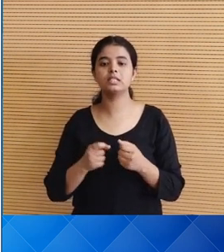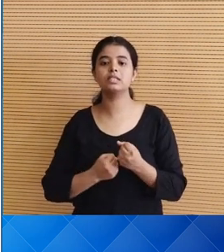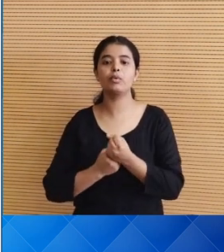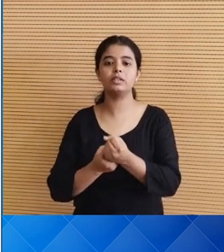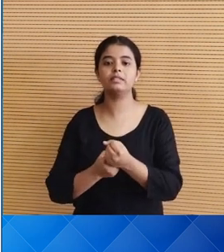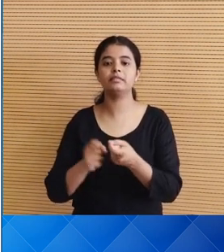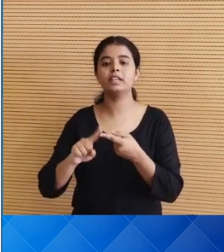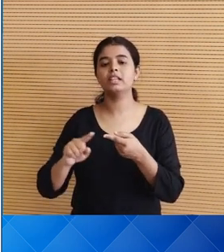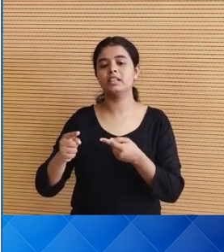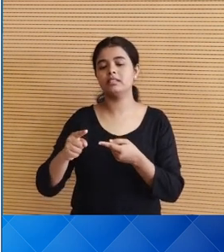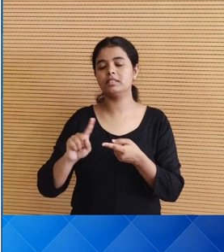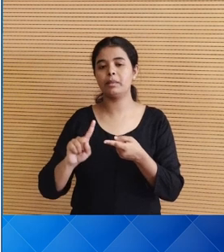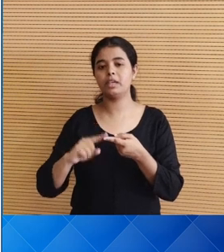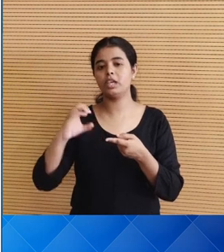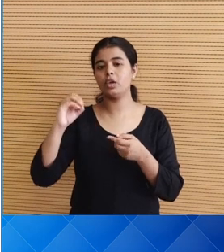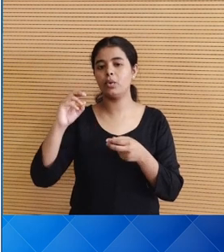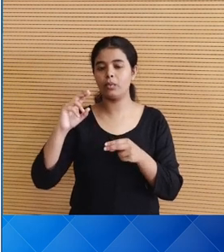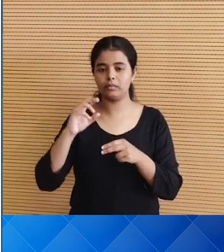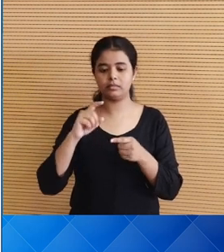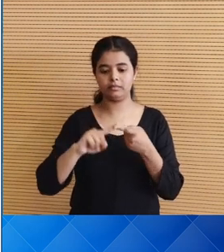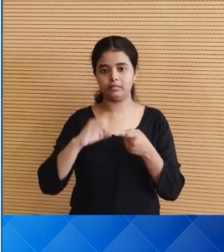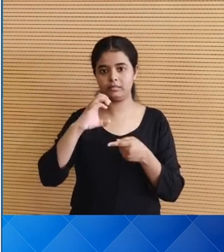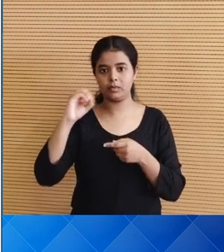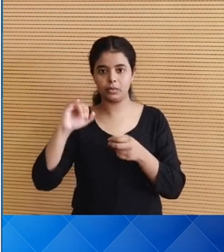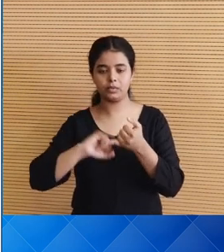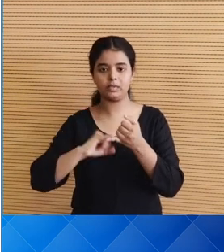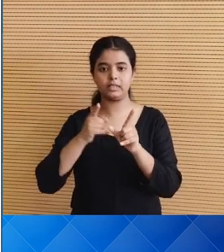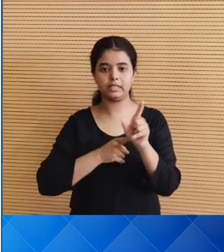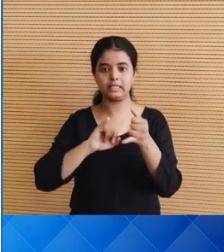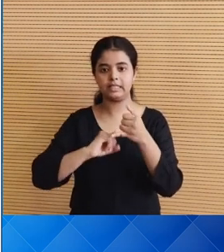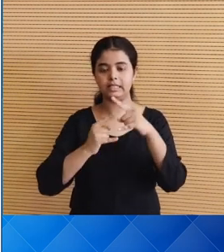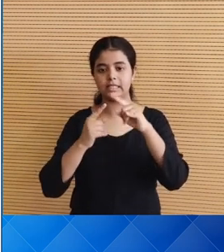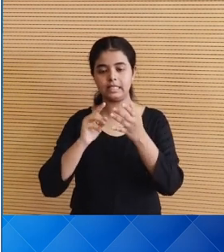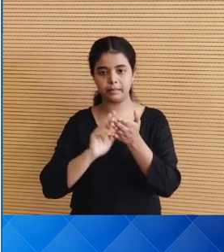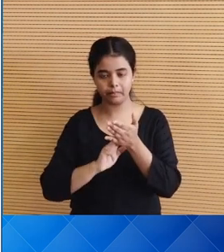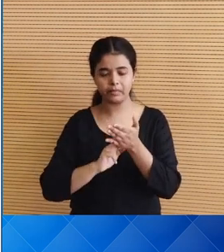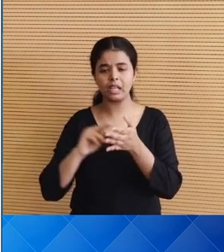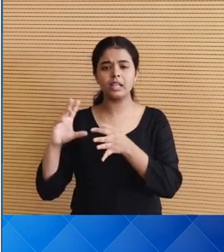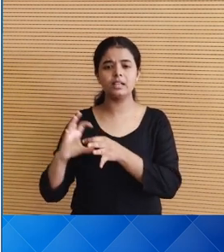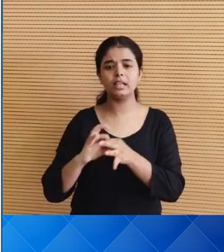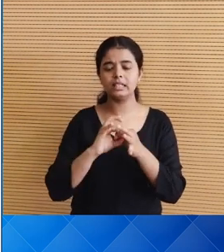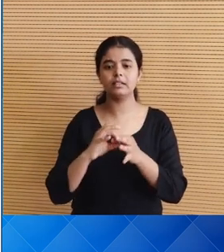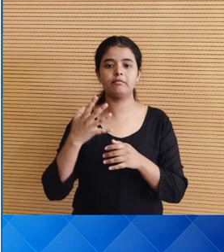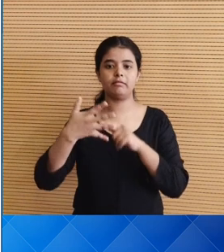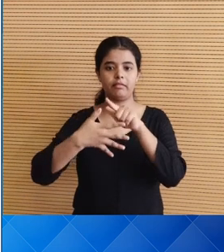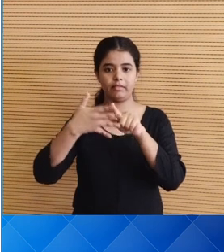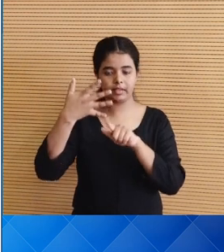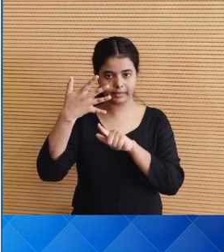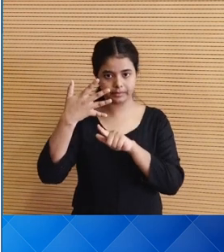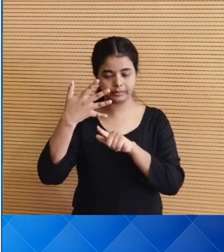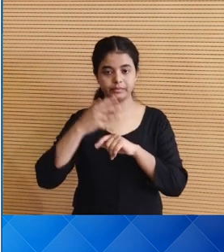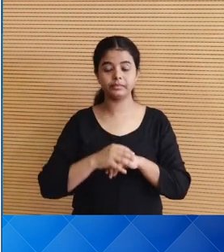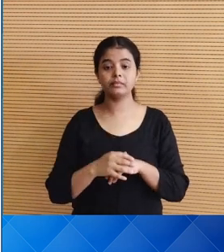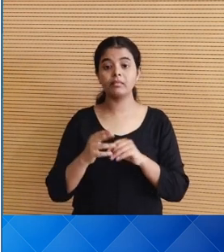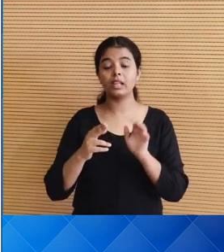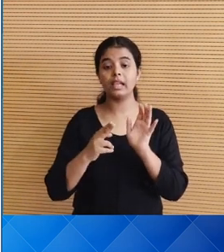for children. So for that, five important aspects, five important considerations are suggested in the NCF. The first